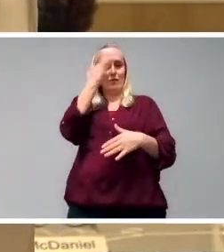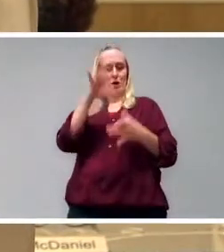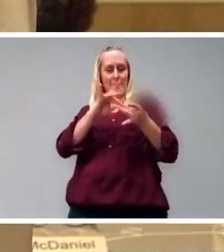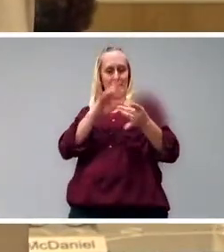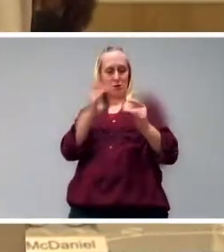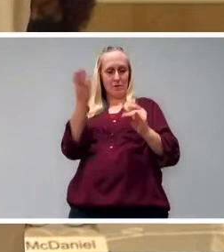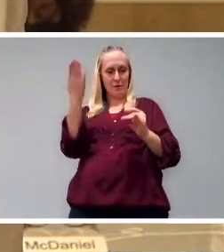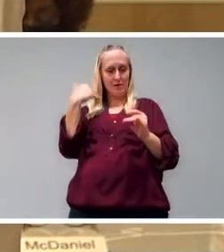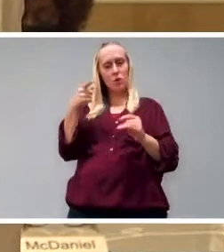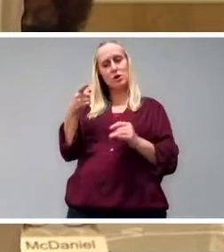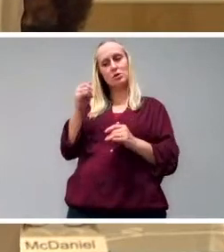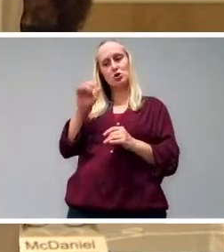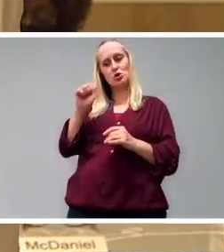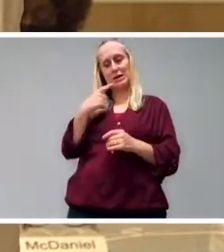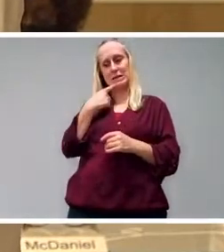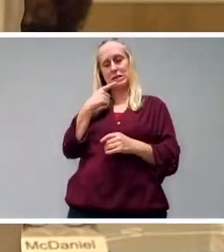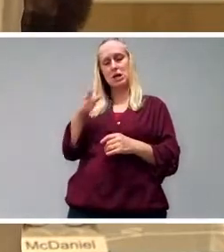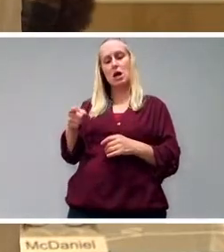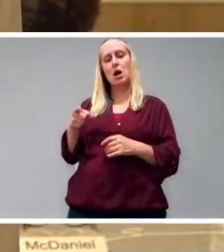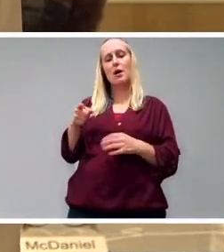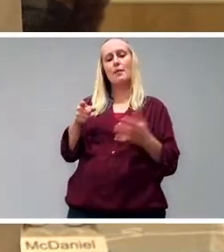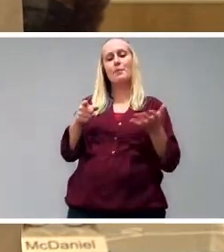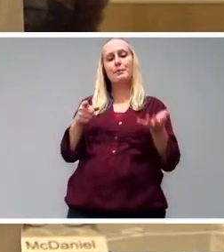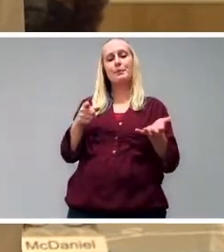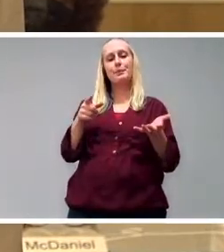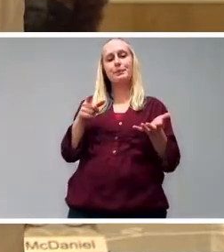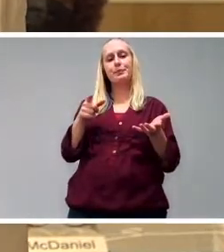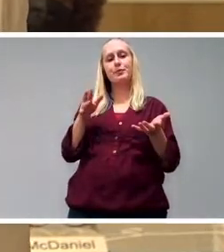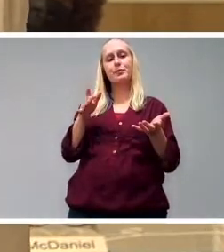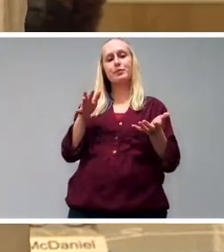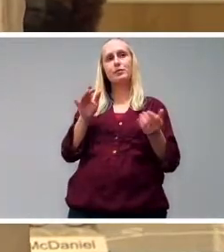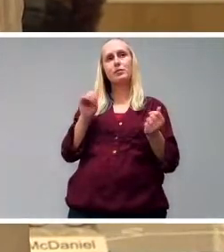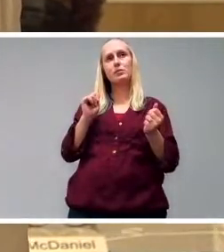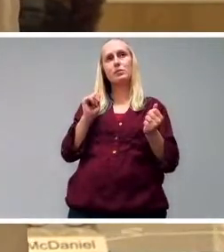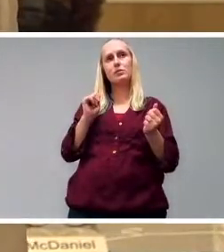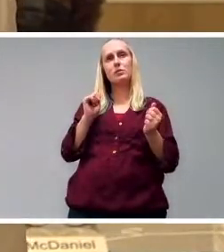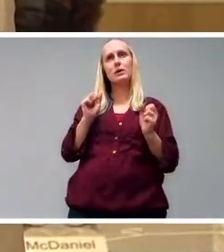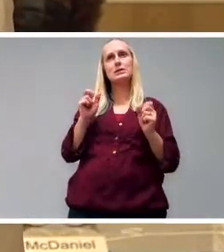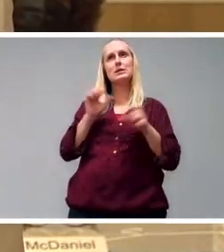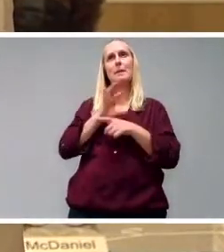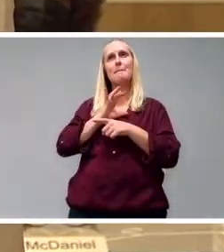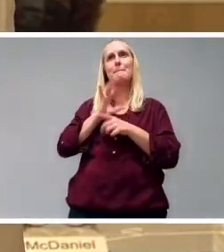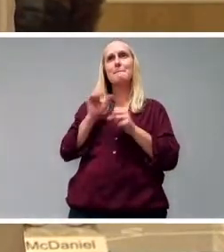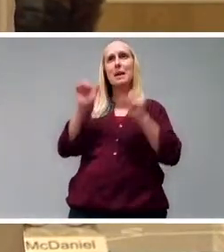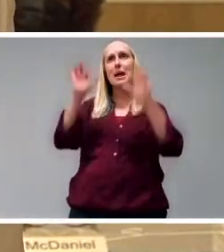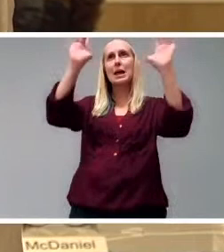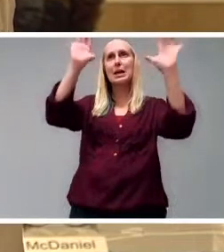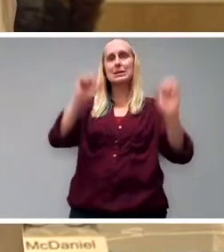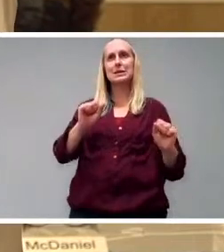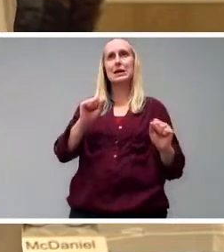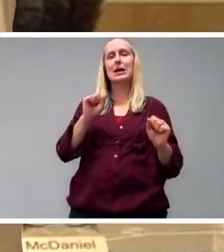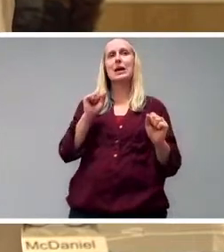touched on, it was the how it's amazing that